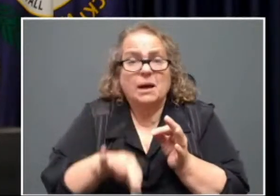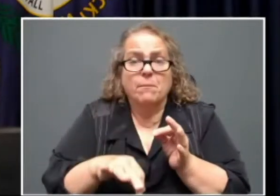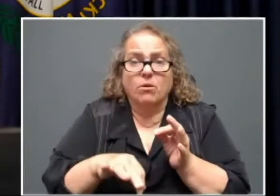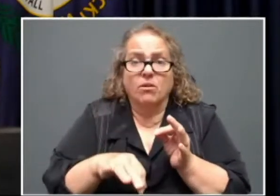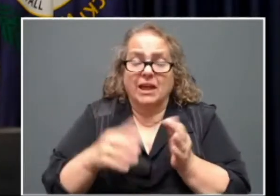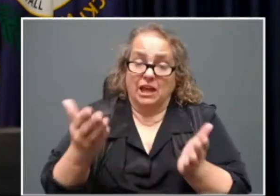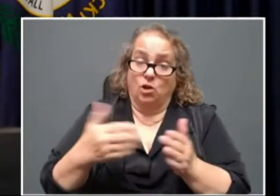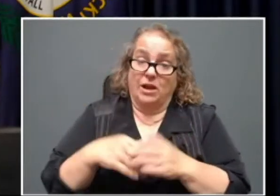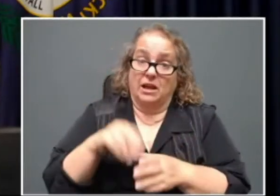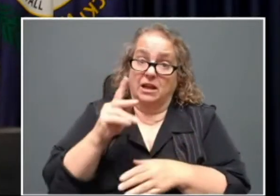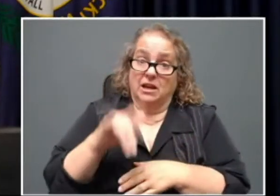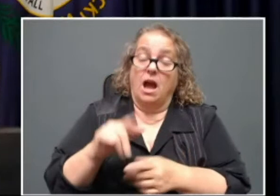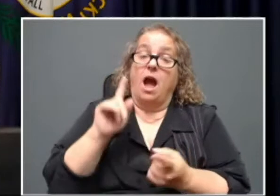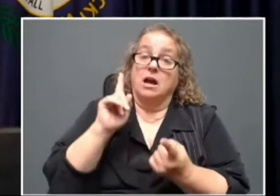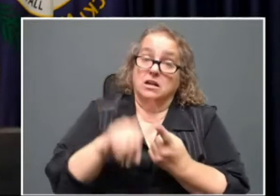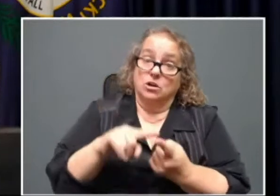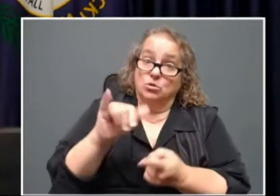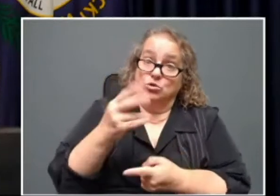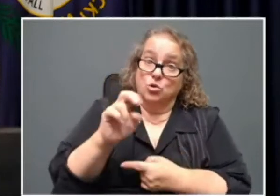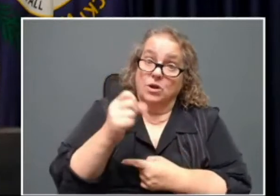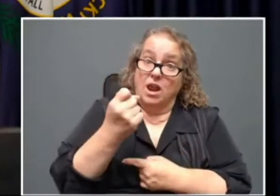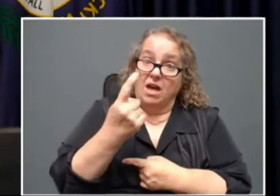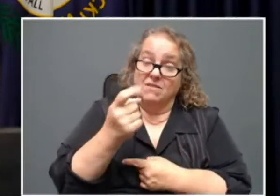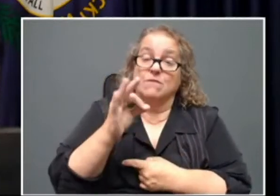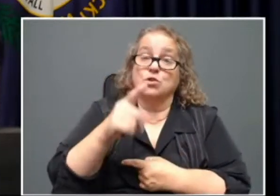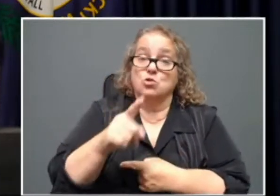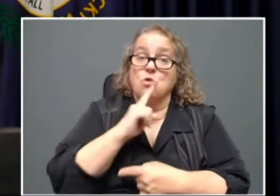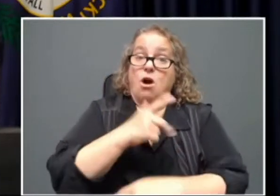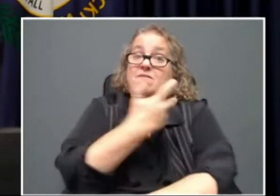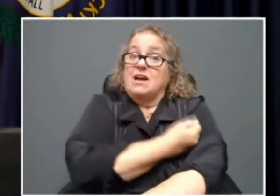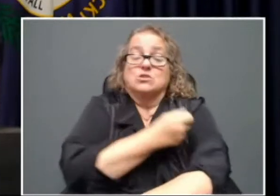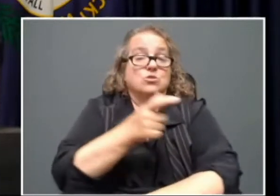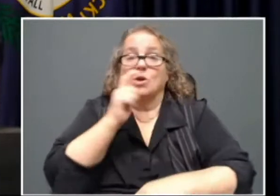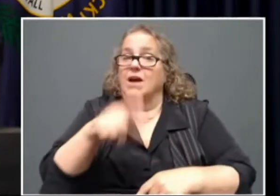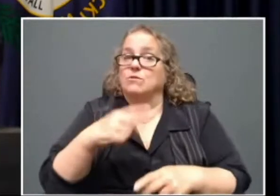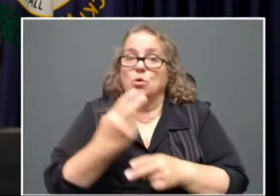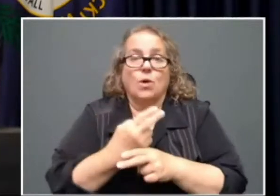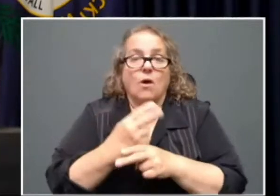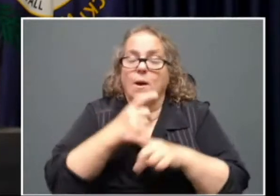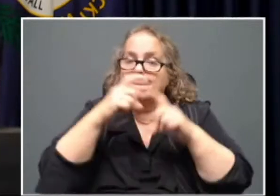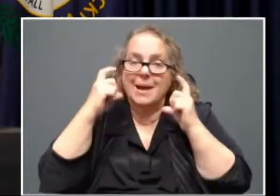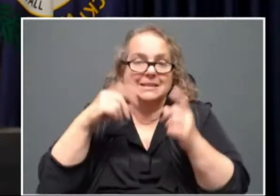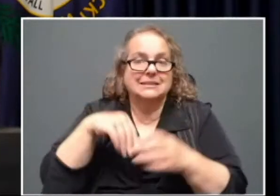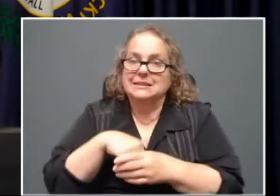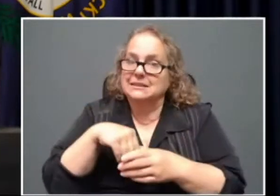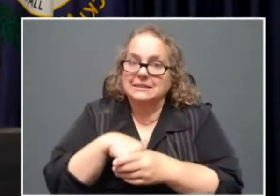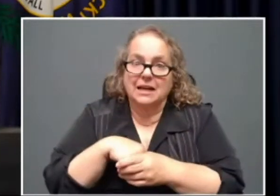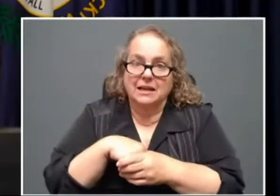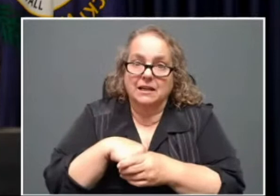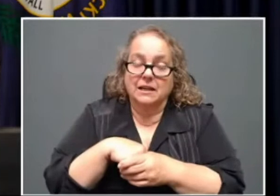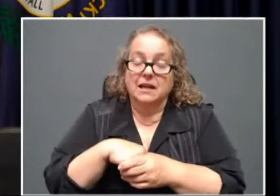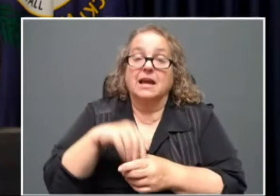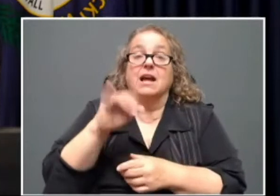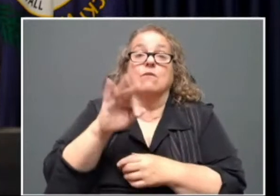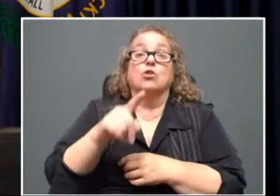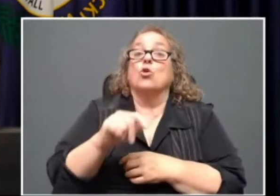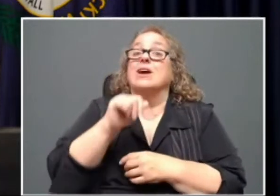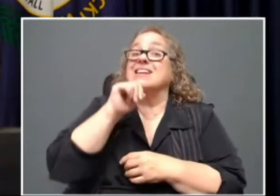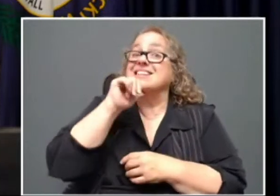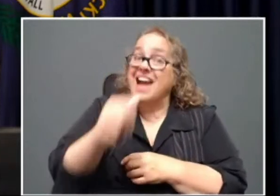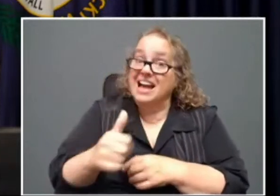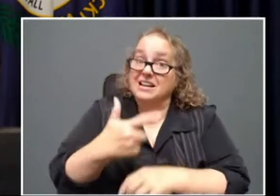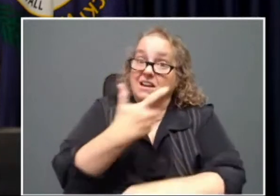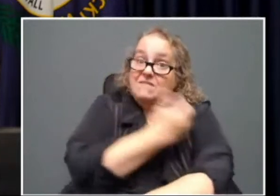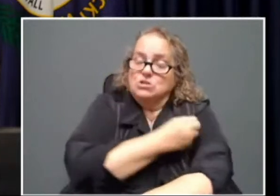June 11th, if you are vaccinated, you don't need to wear a mask inside. If you are unvaccinated, you ought to be